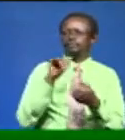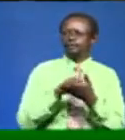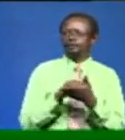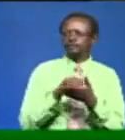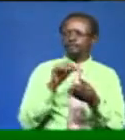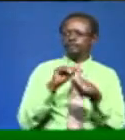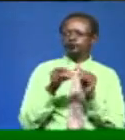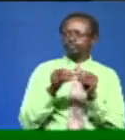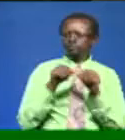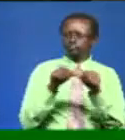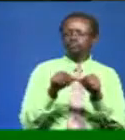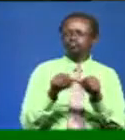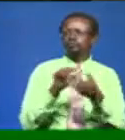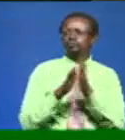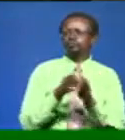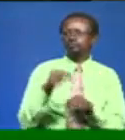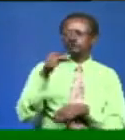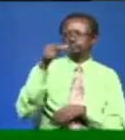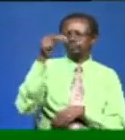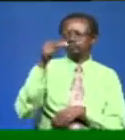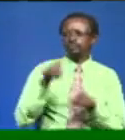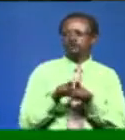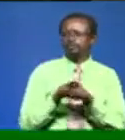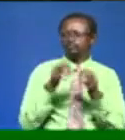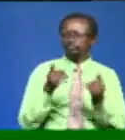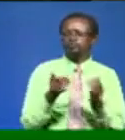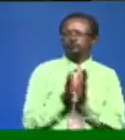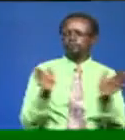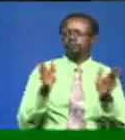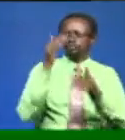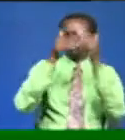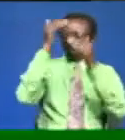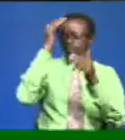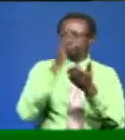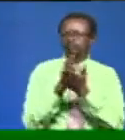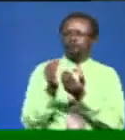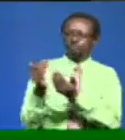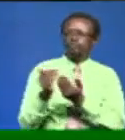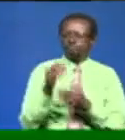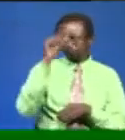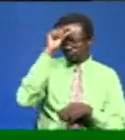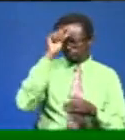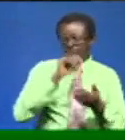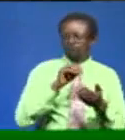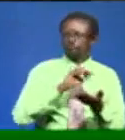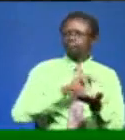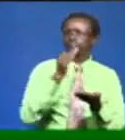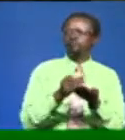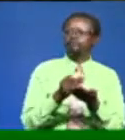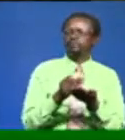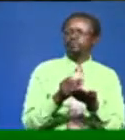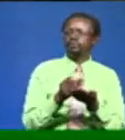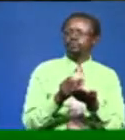rate. Honourable Speaker, public universities heavily rely on government funding of state-sponsored student